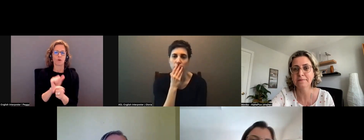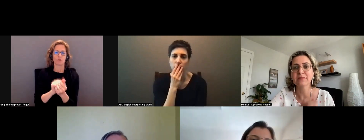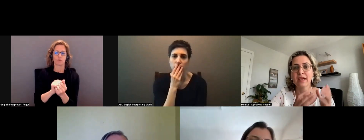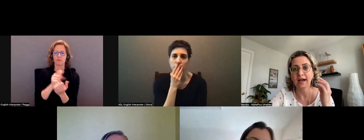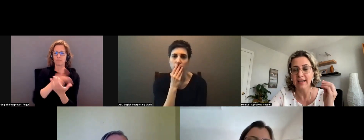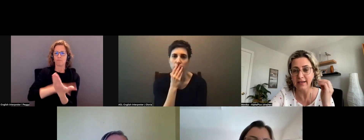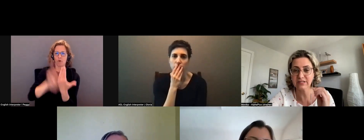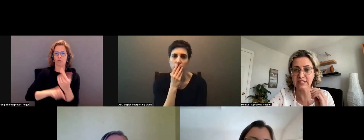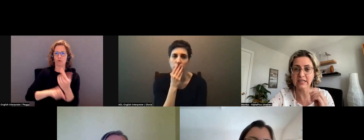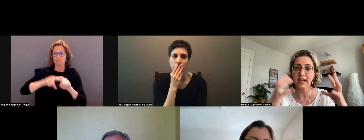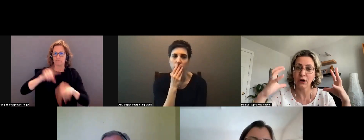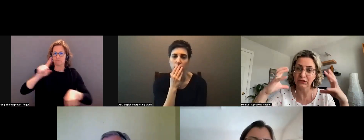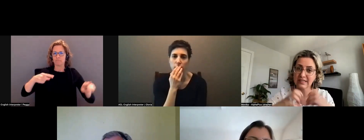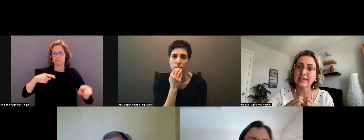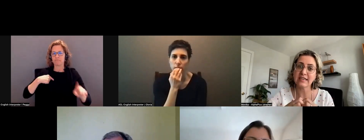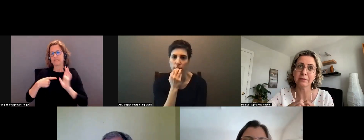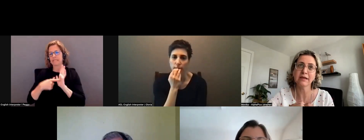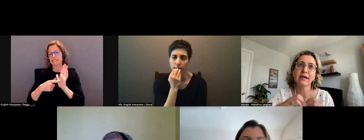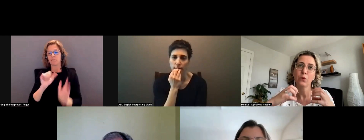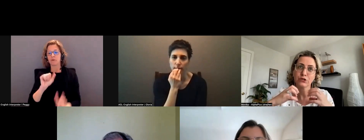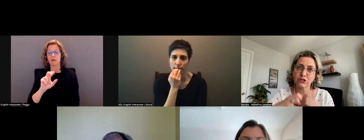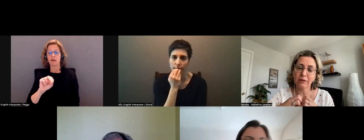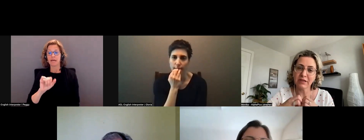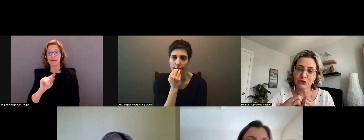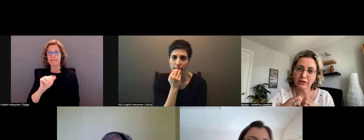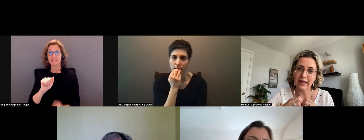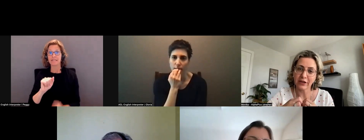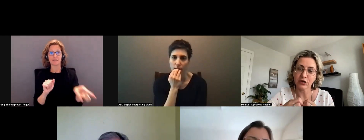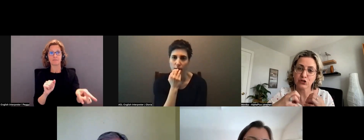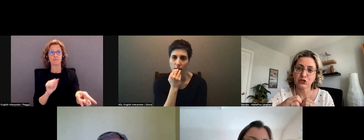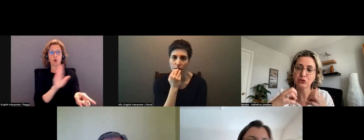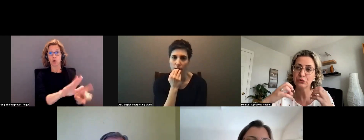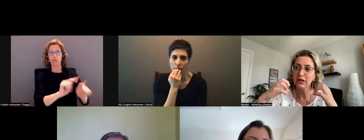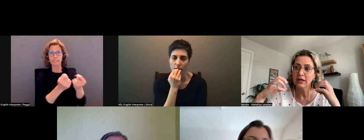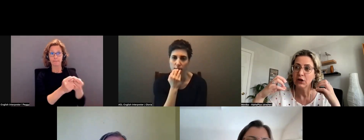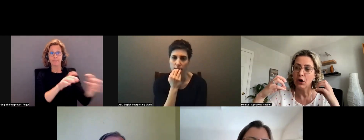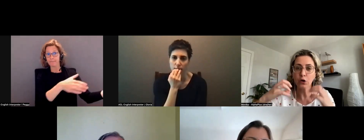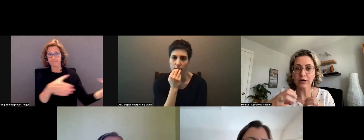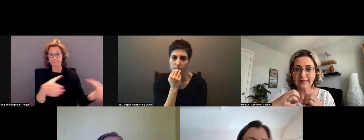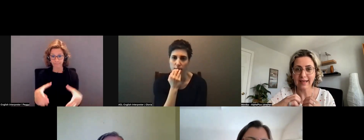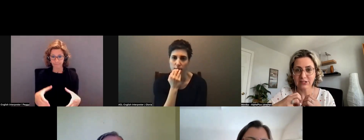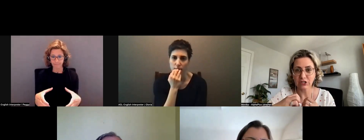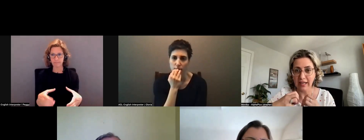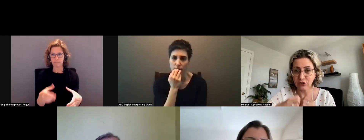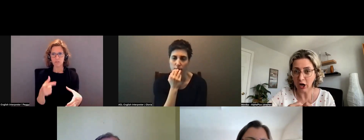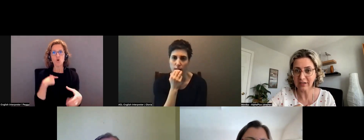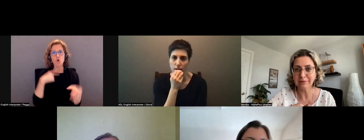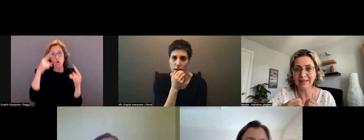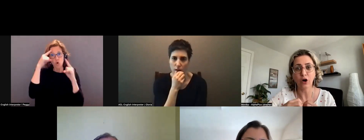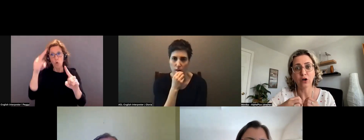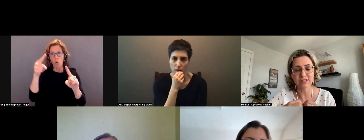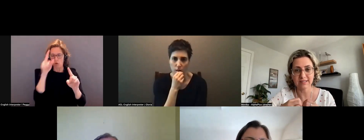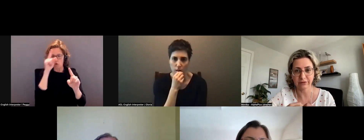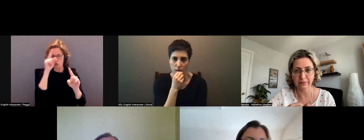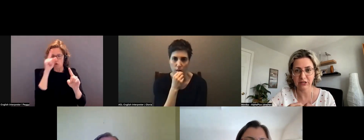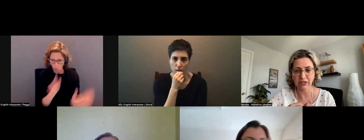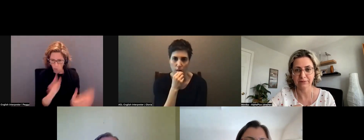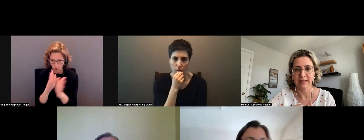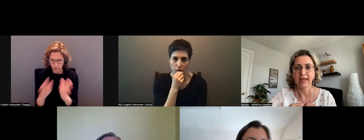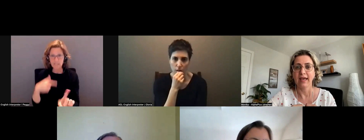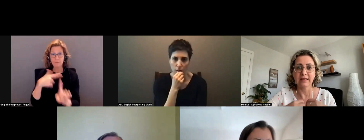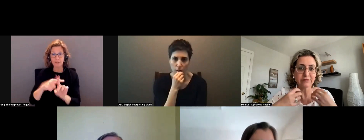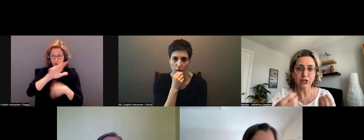again, I have seen how the team was coming together to organize and document all this